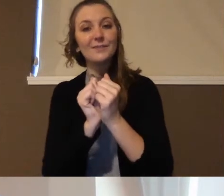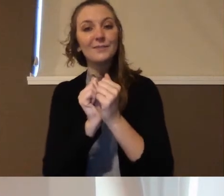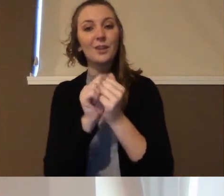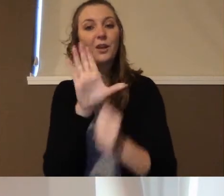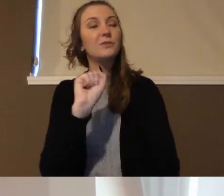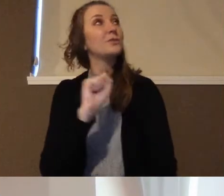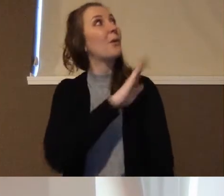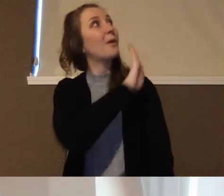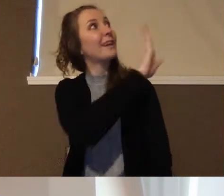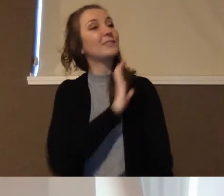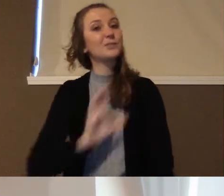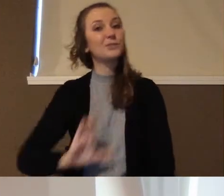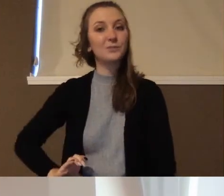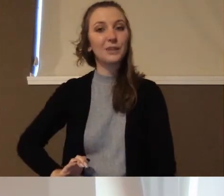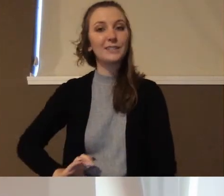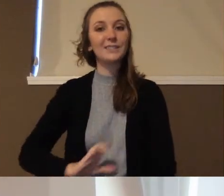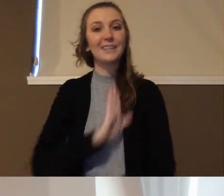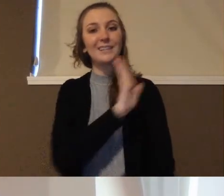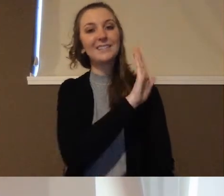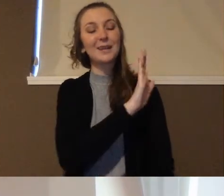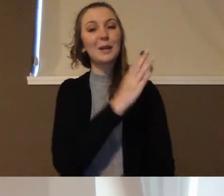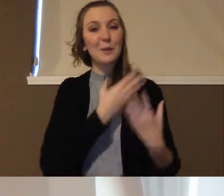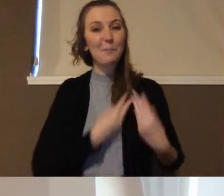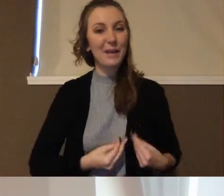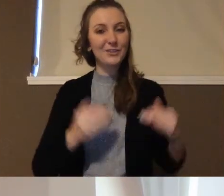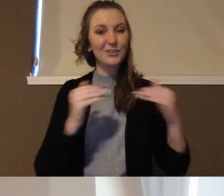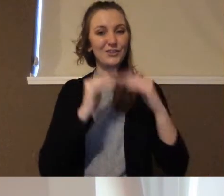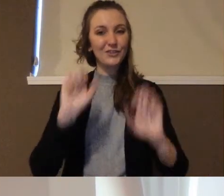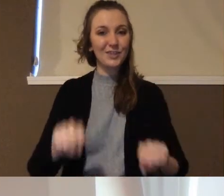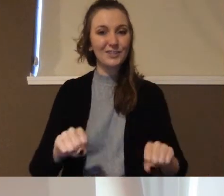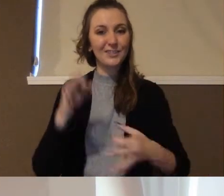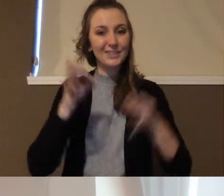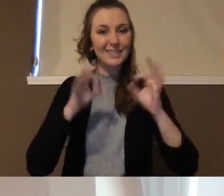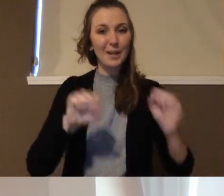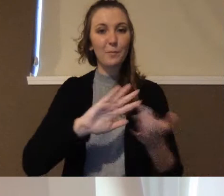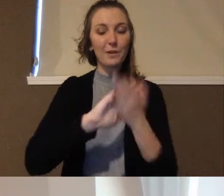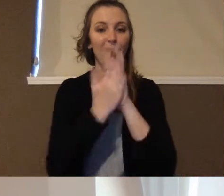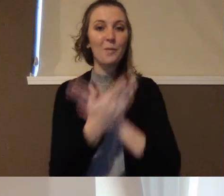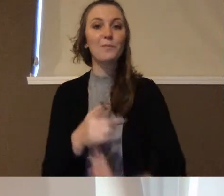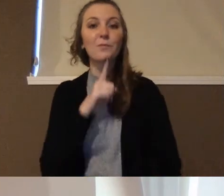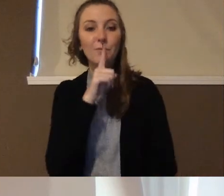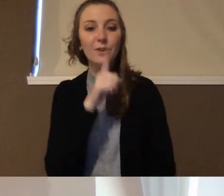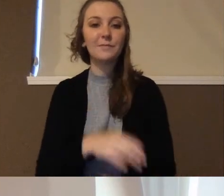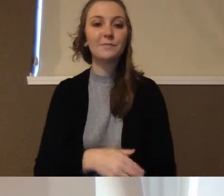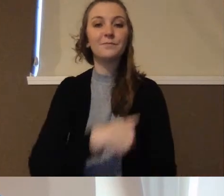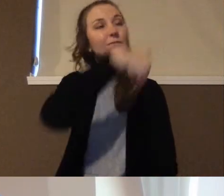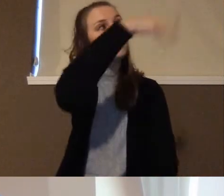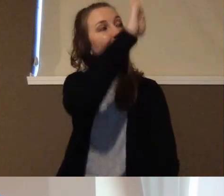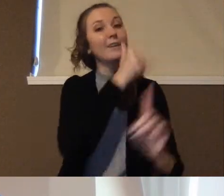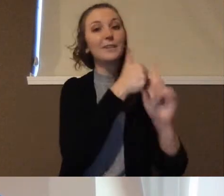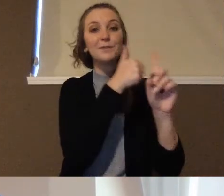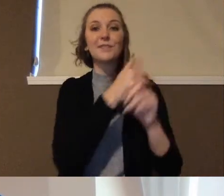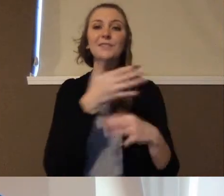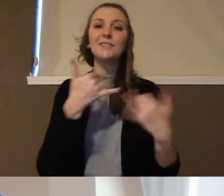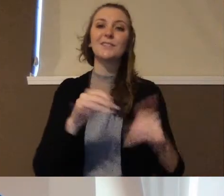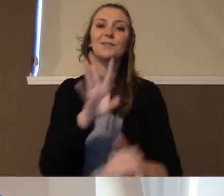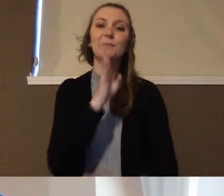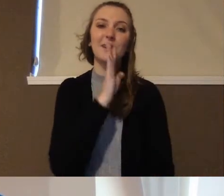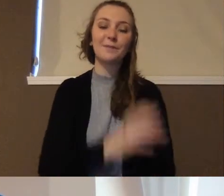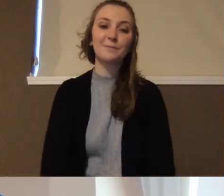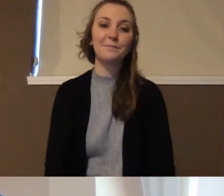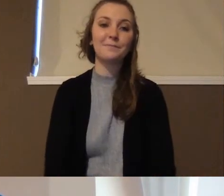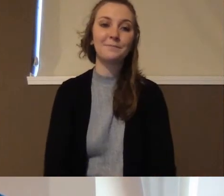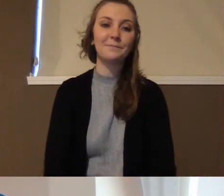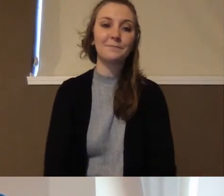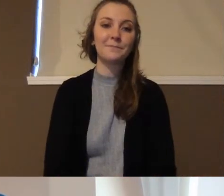real. God is still speaking. And here we are